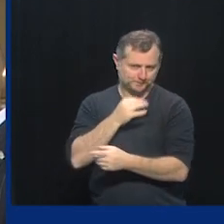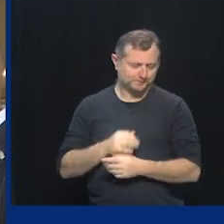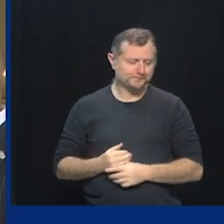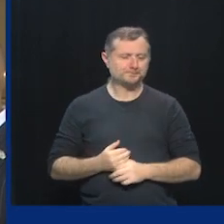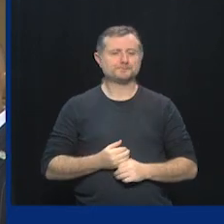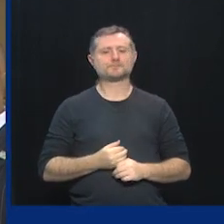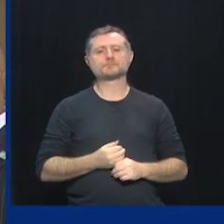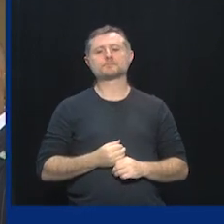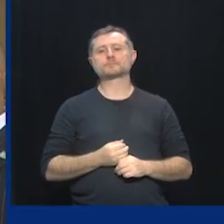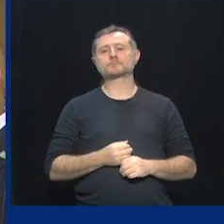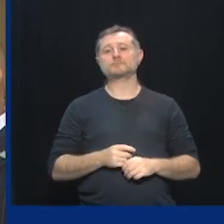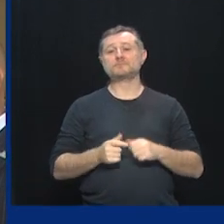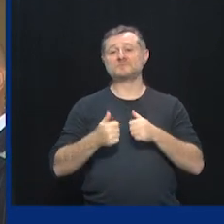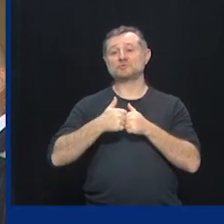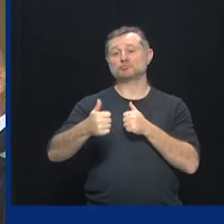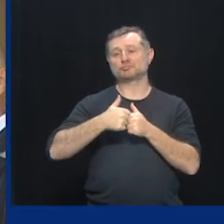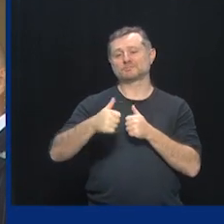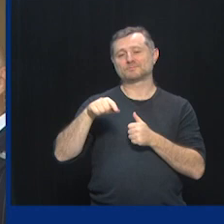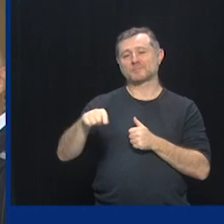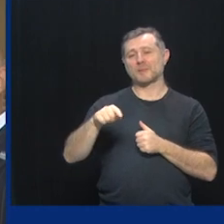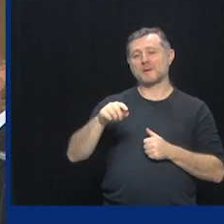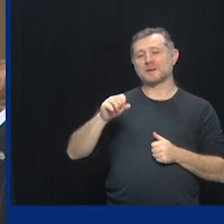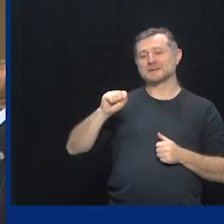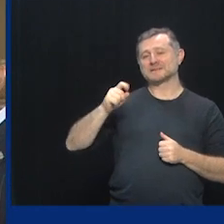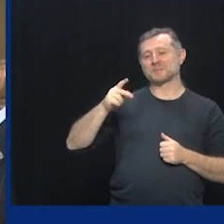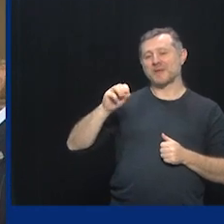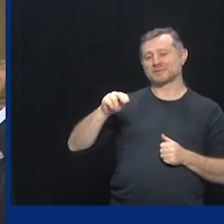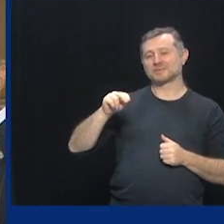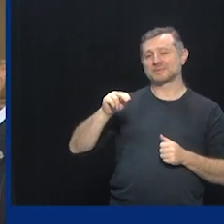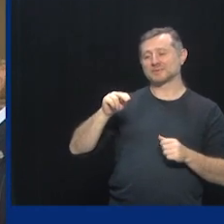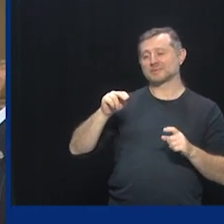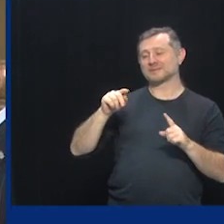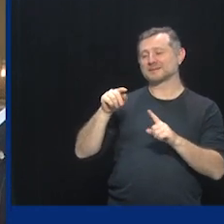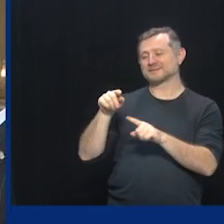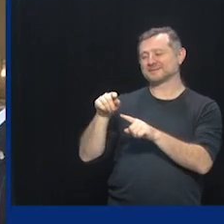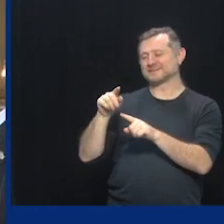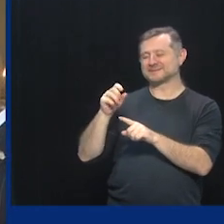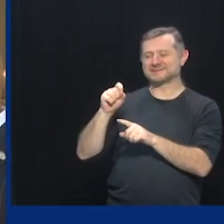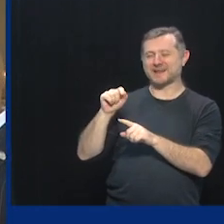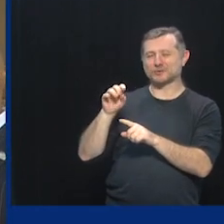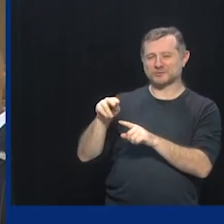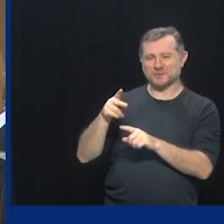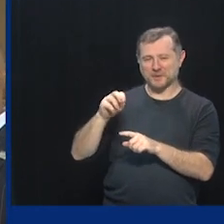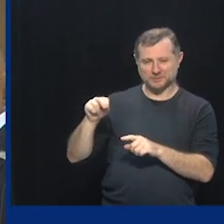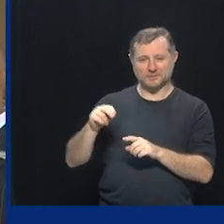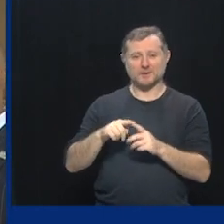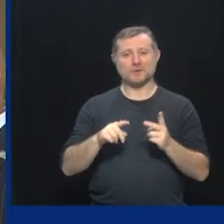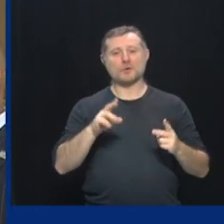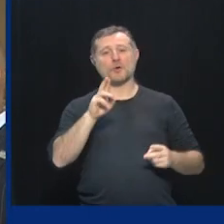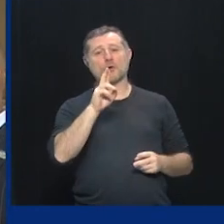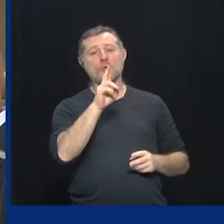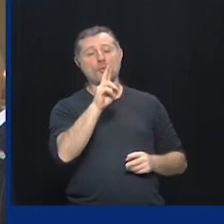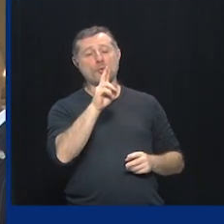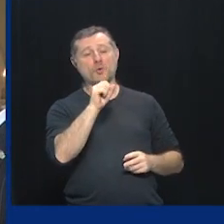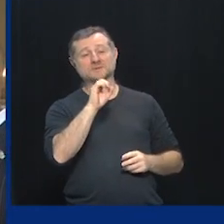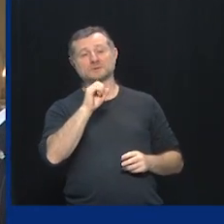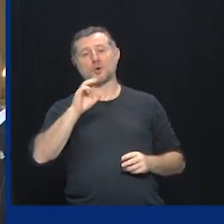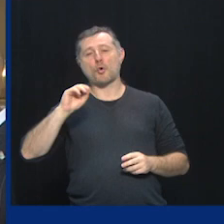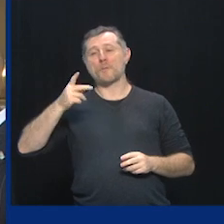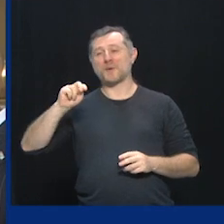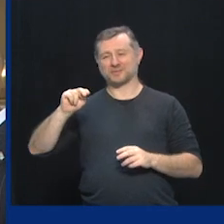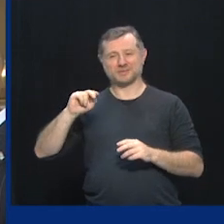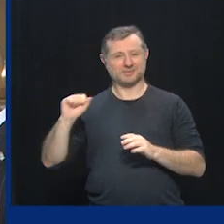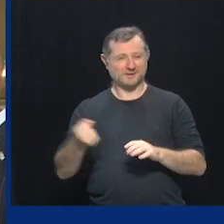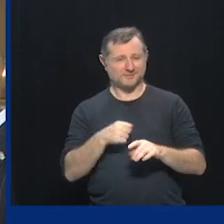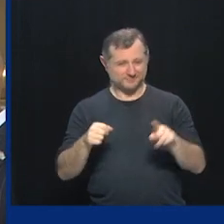Penn Station to Metz Willits for customers looking to get to the U.S. Open. I'd like to give a special thanks to our Senior Vice President of Operations,